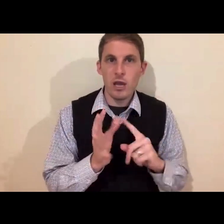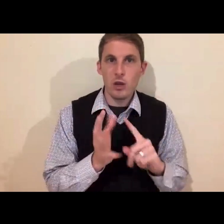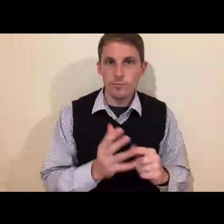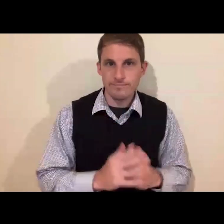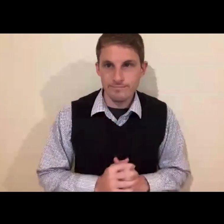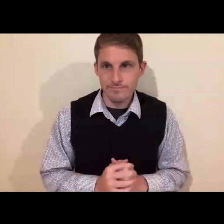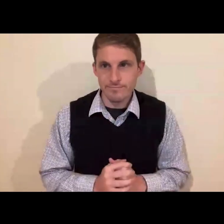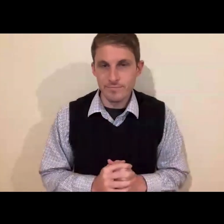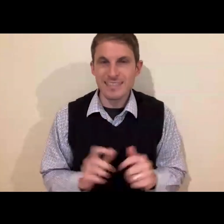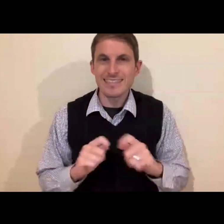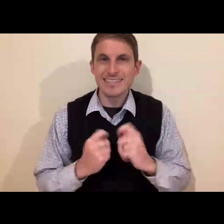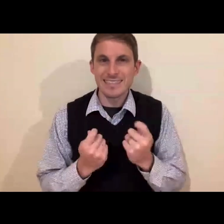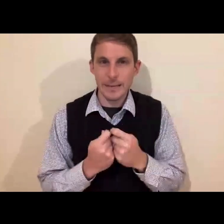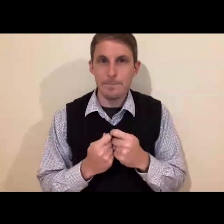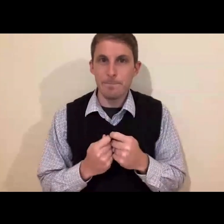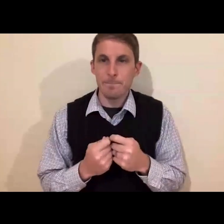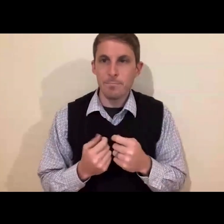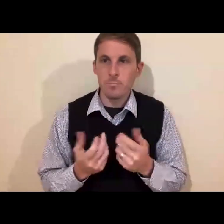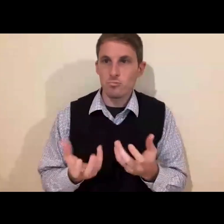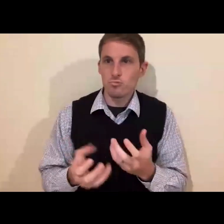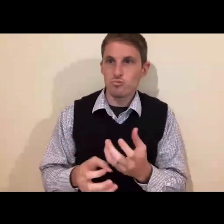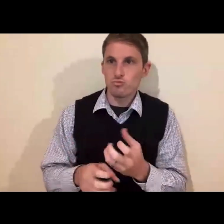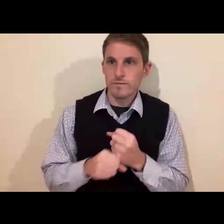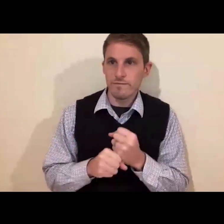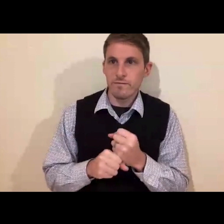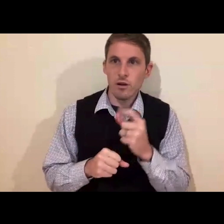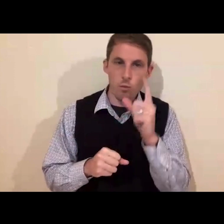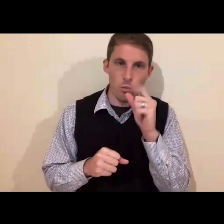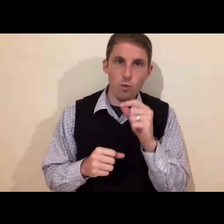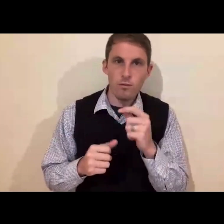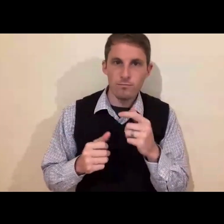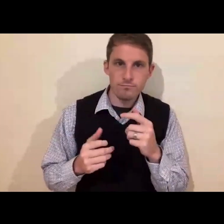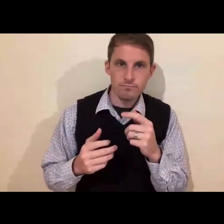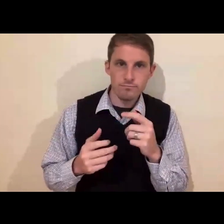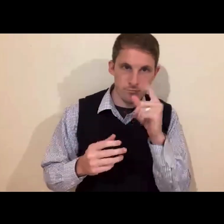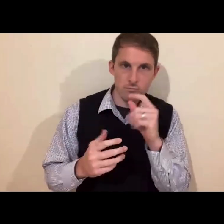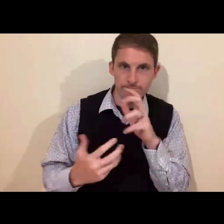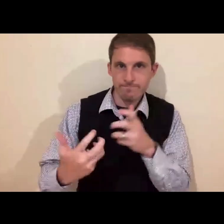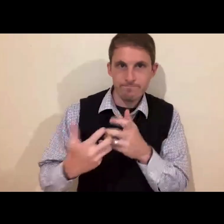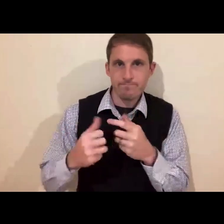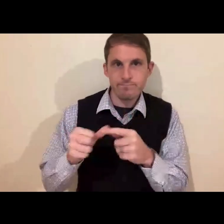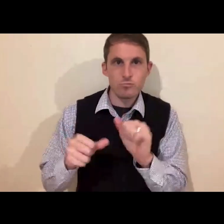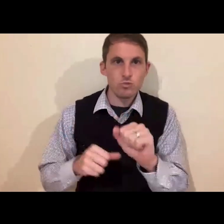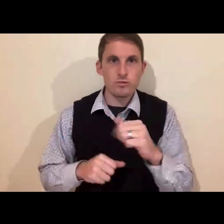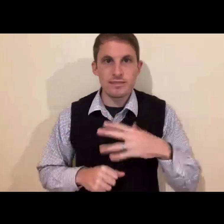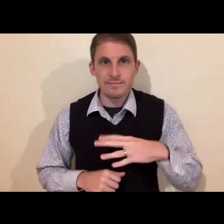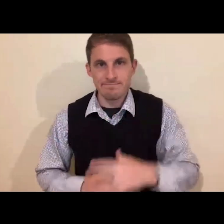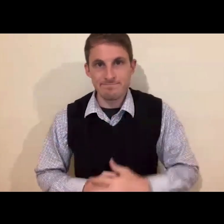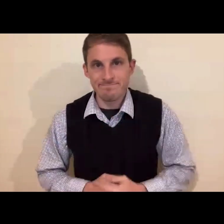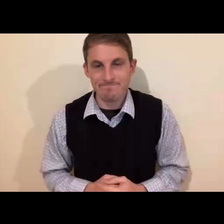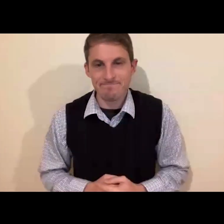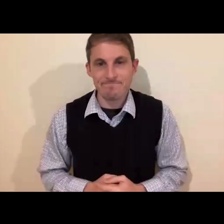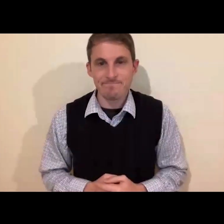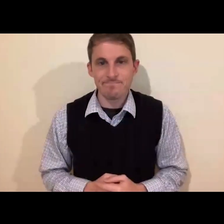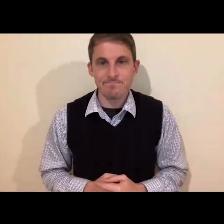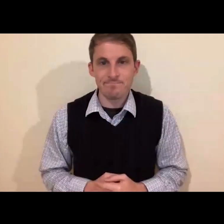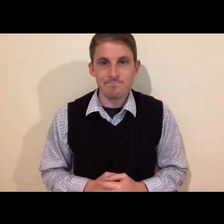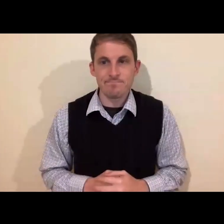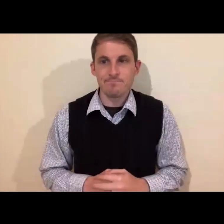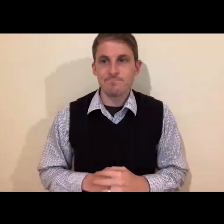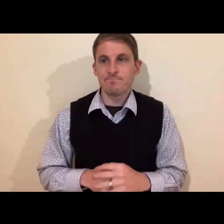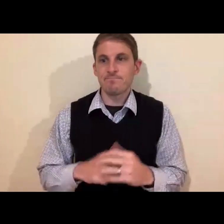qip@agedcarequality.gov.au, and the team there will be able to get you on the right track for reporting. Cool, thank you, Michael. We've